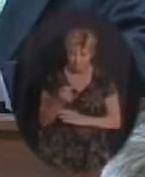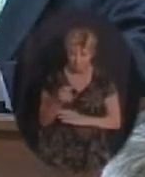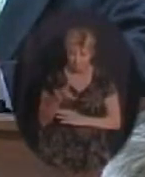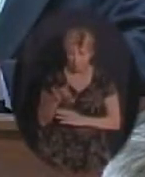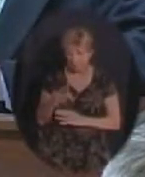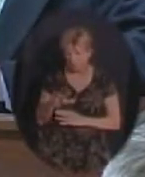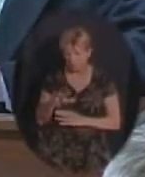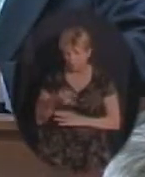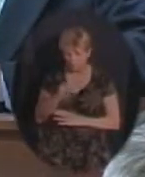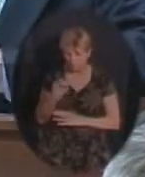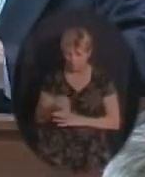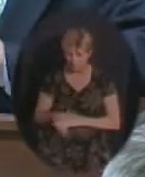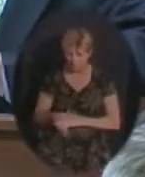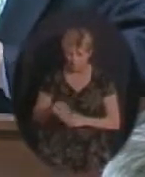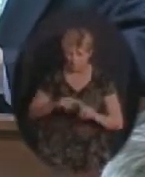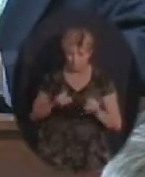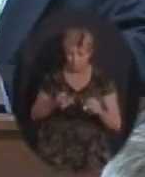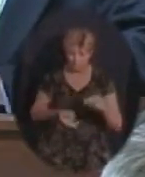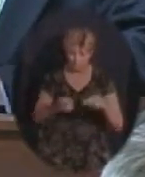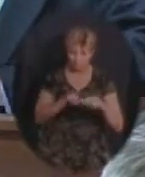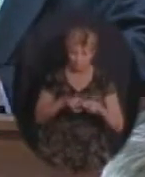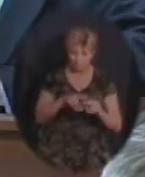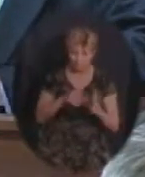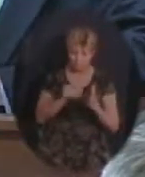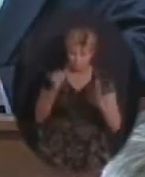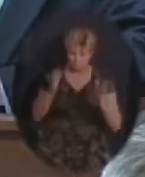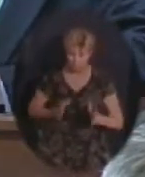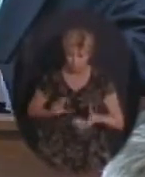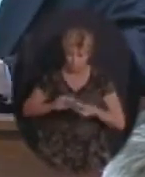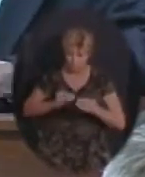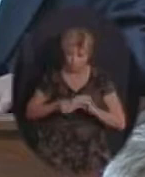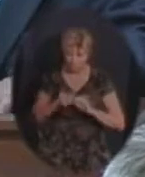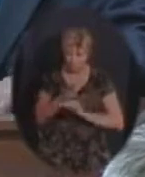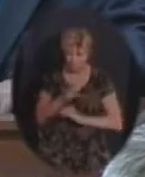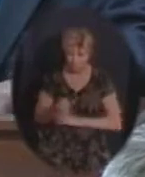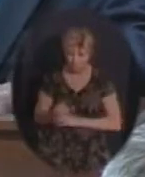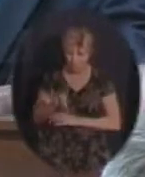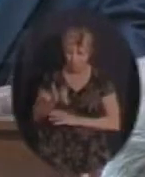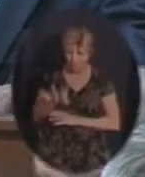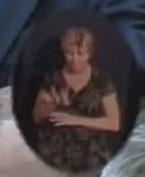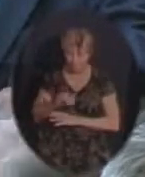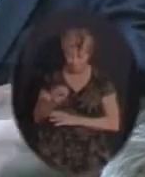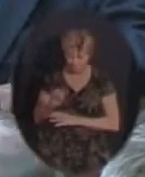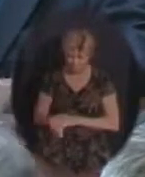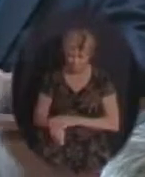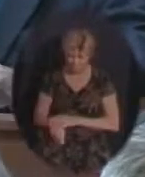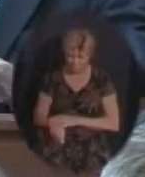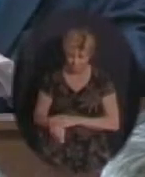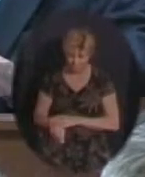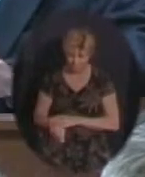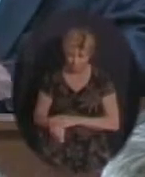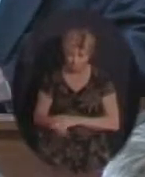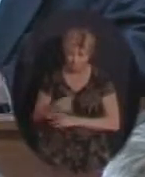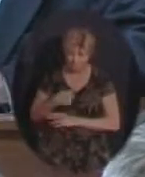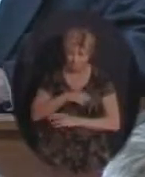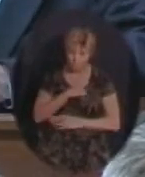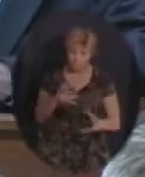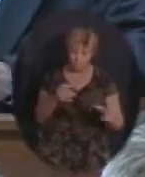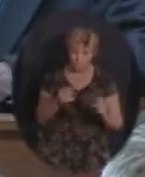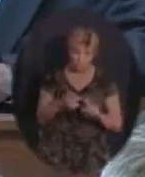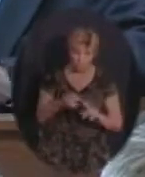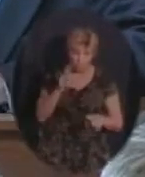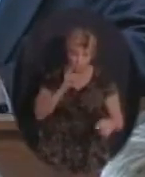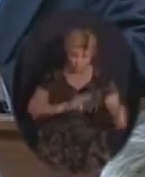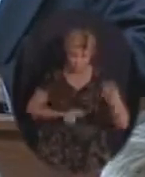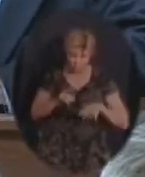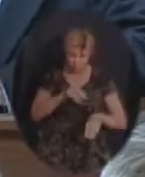your student population, which is a factor in how the rating occurs. But we're going to look at a retention option for you all to consider, and we're going to outline